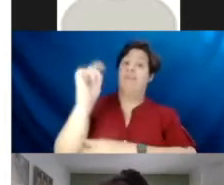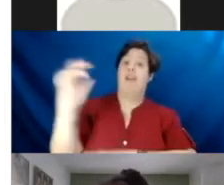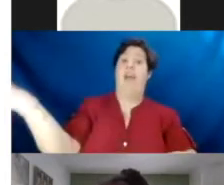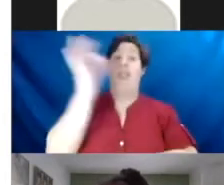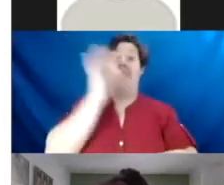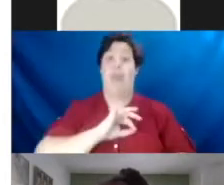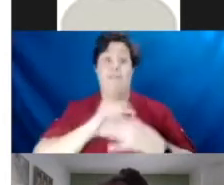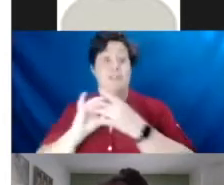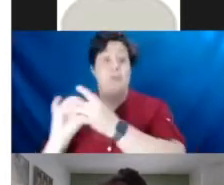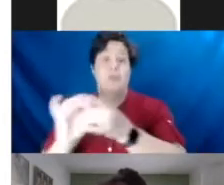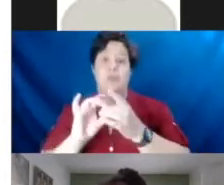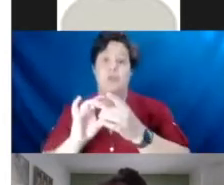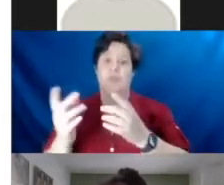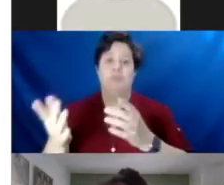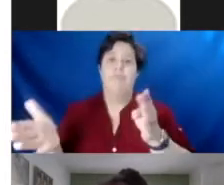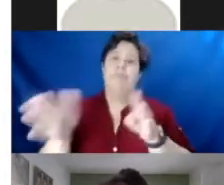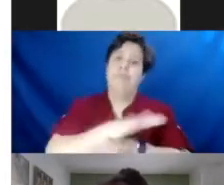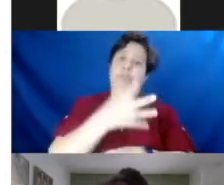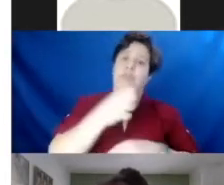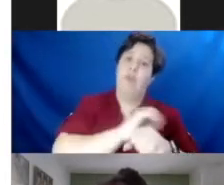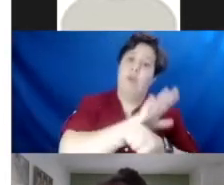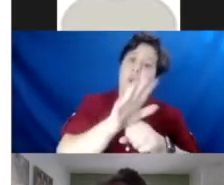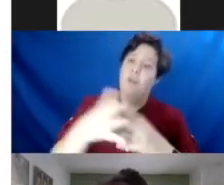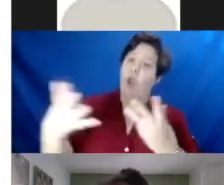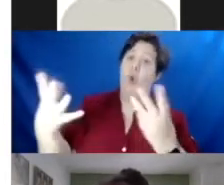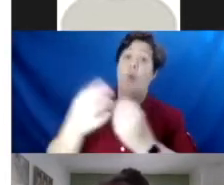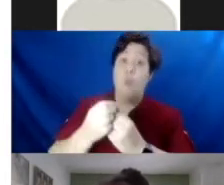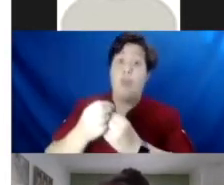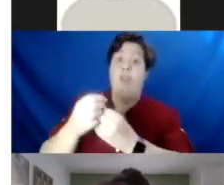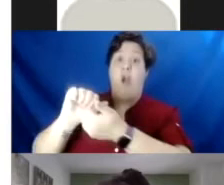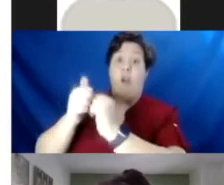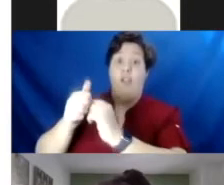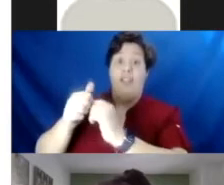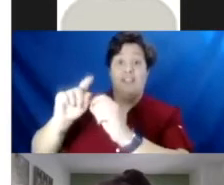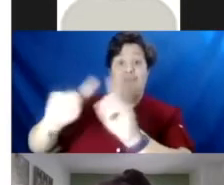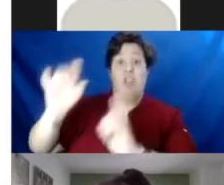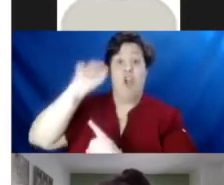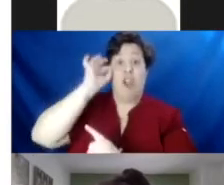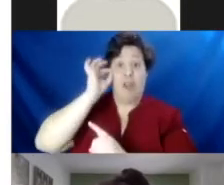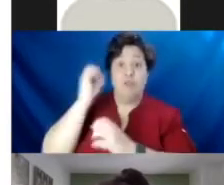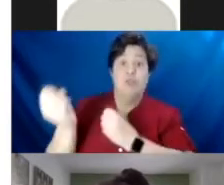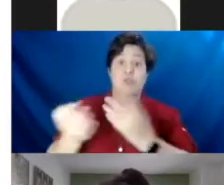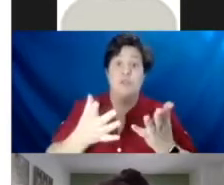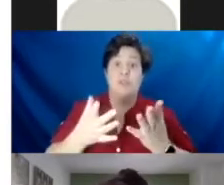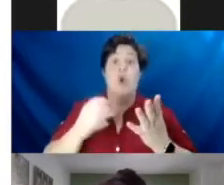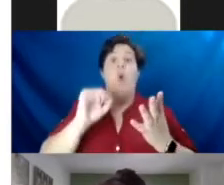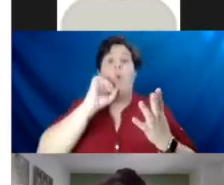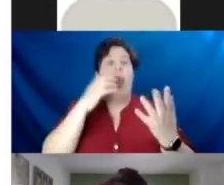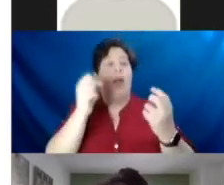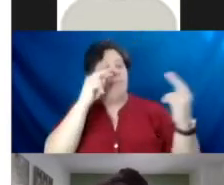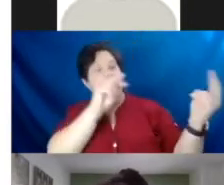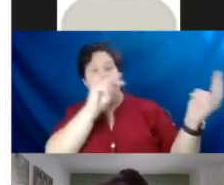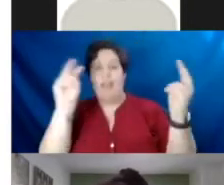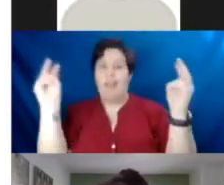to recover from COVID, hand in hand with our colleagues across council services. The programme will provide insights into our